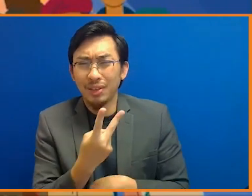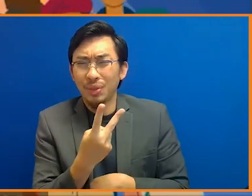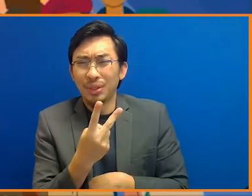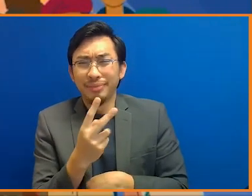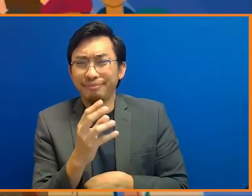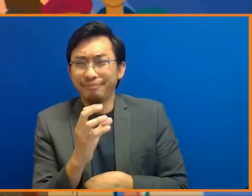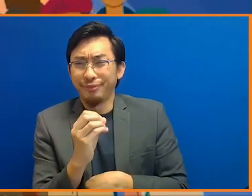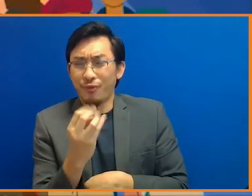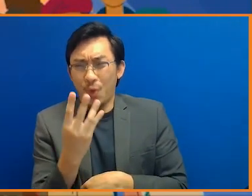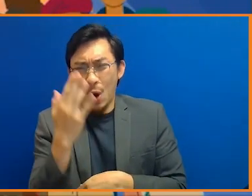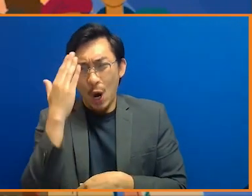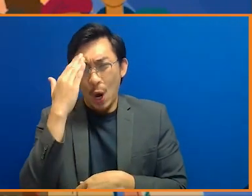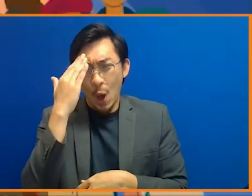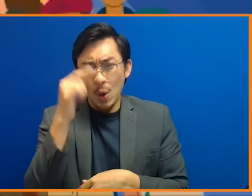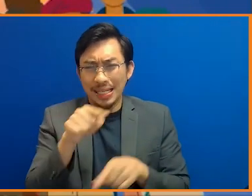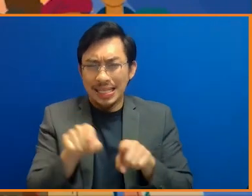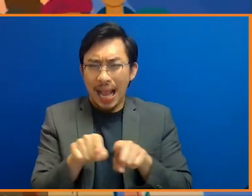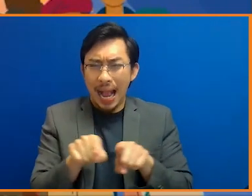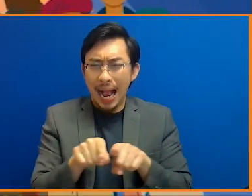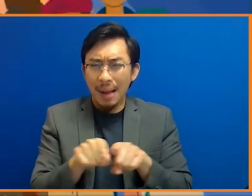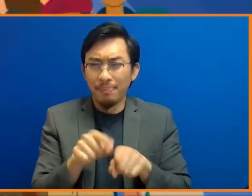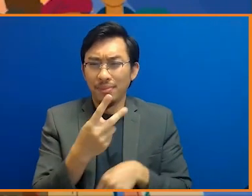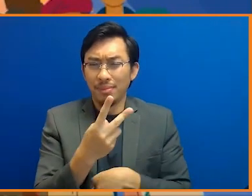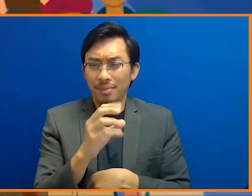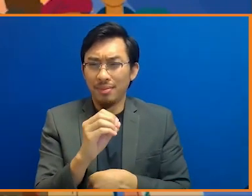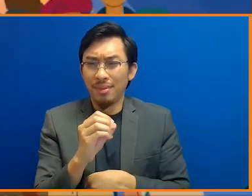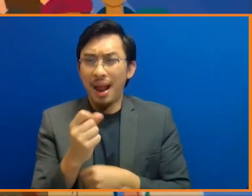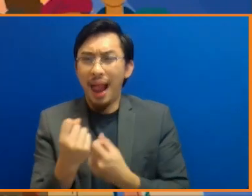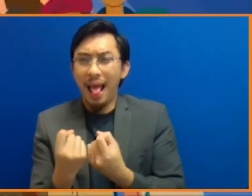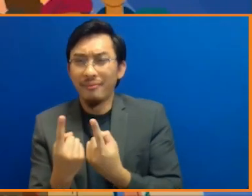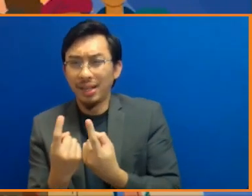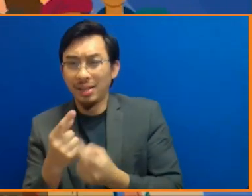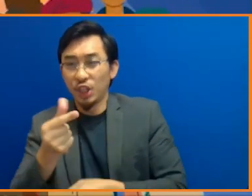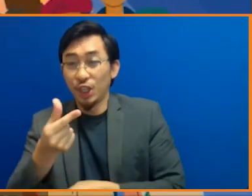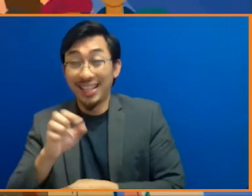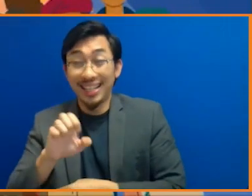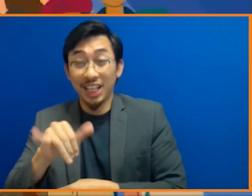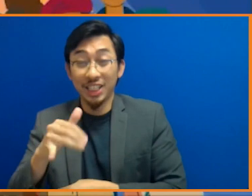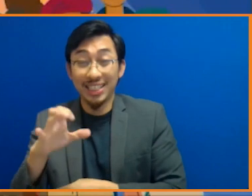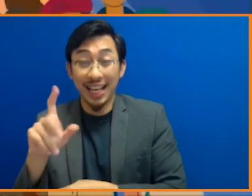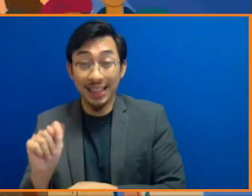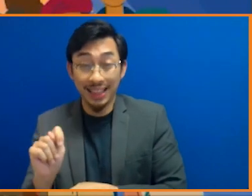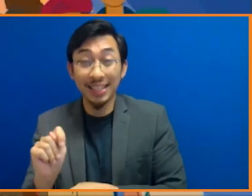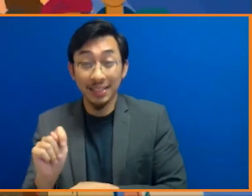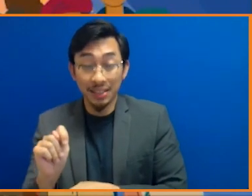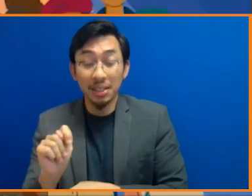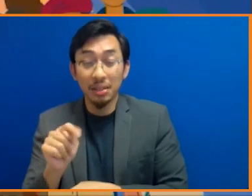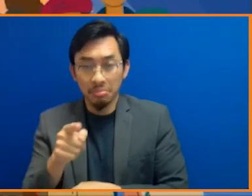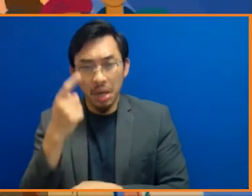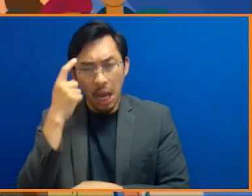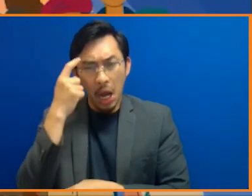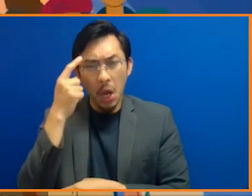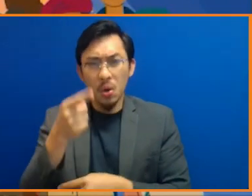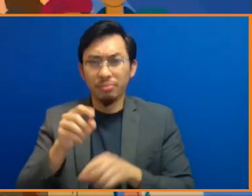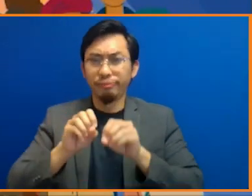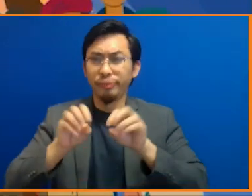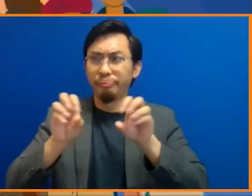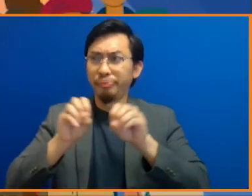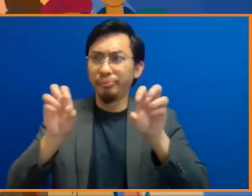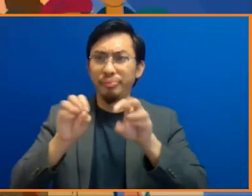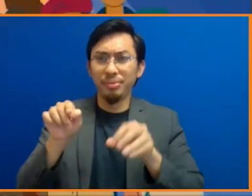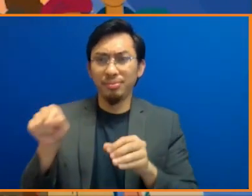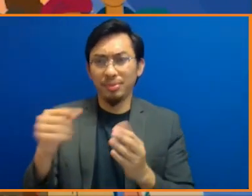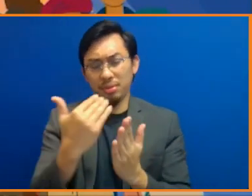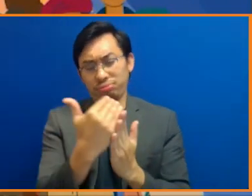everything about the 2004 event. So exactly the same with the 2011 gadget. If you notice